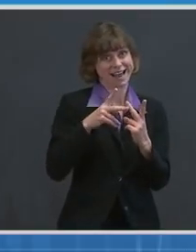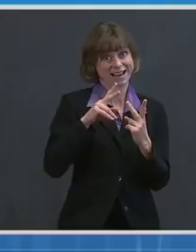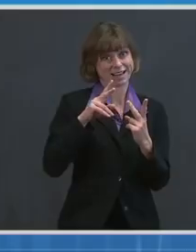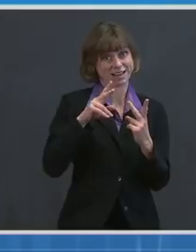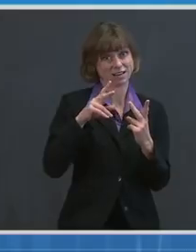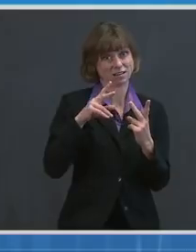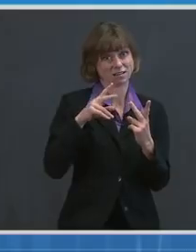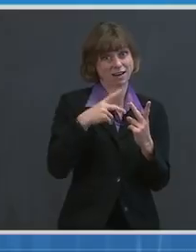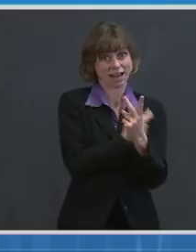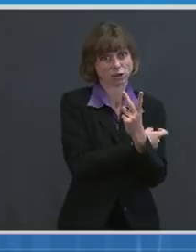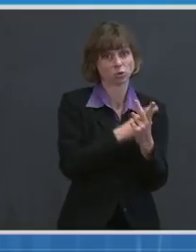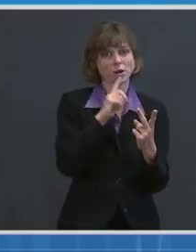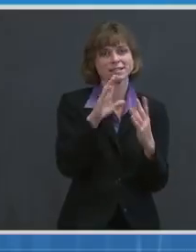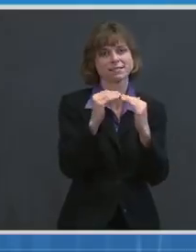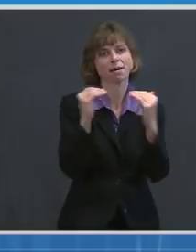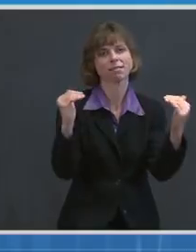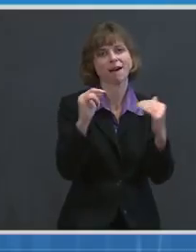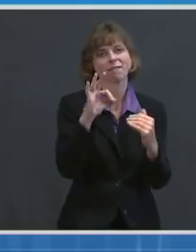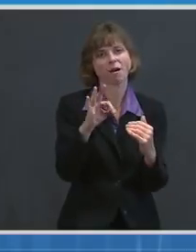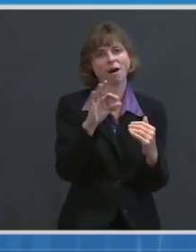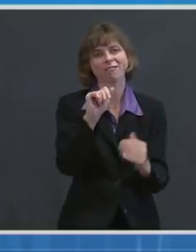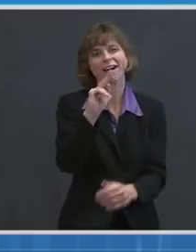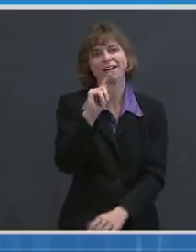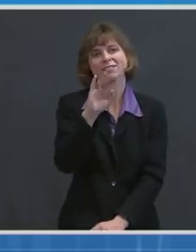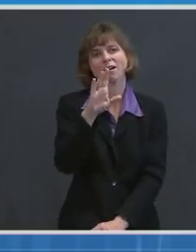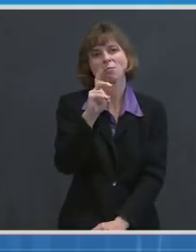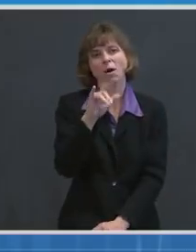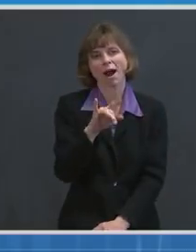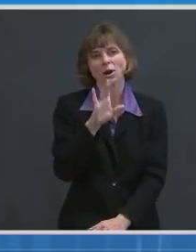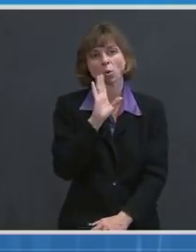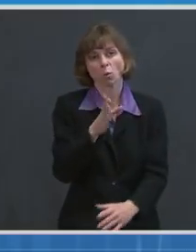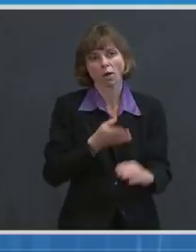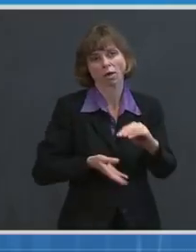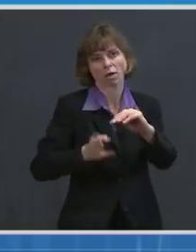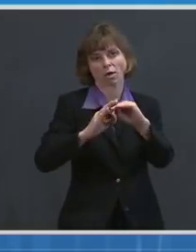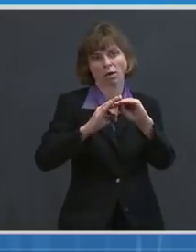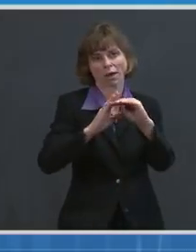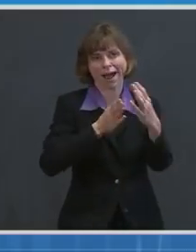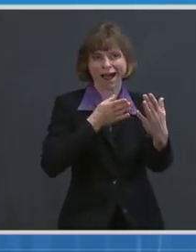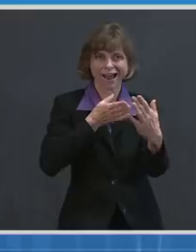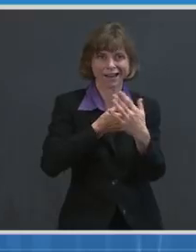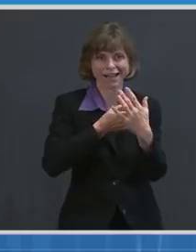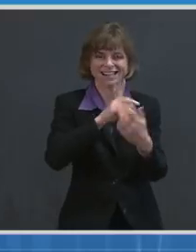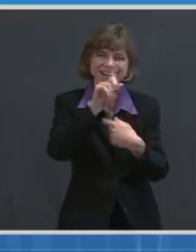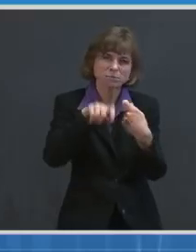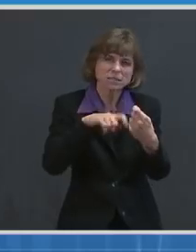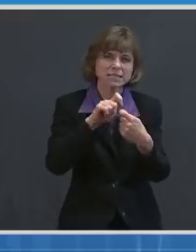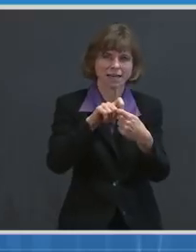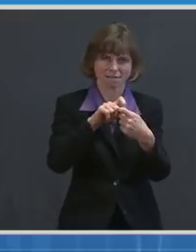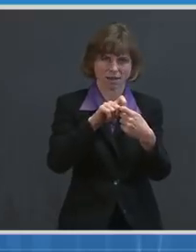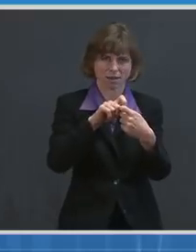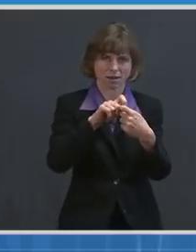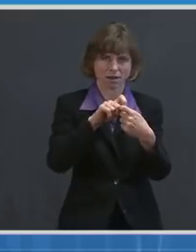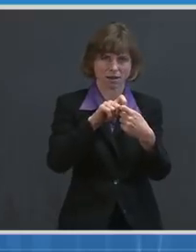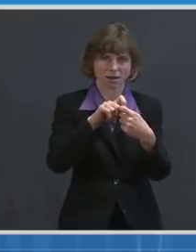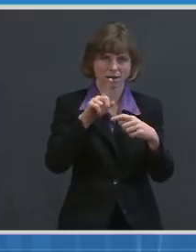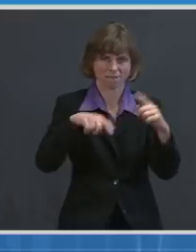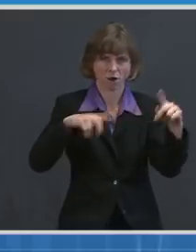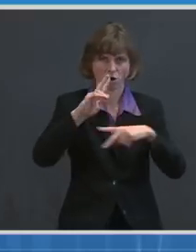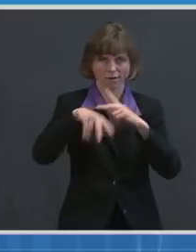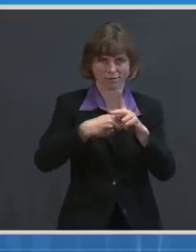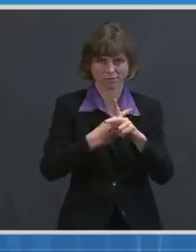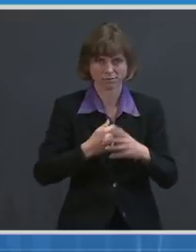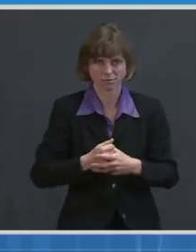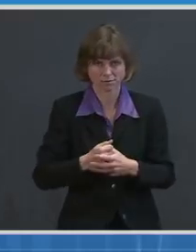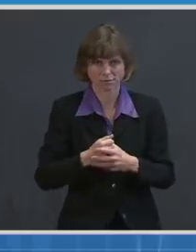the level of antibody that we will have boosted against specifically the variant, as